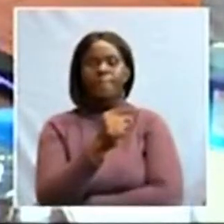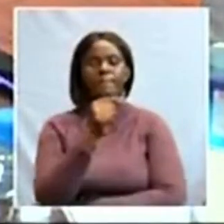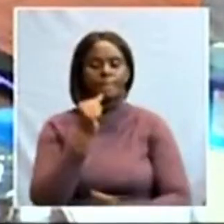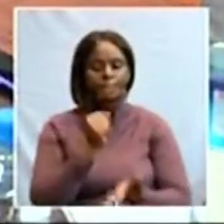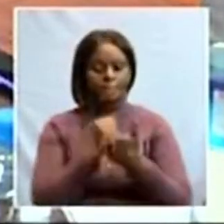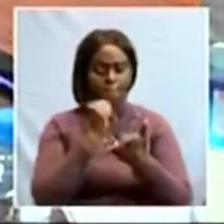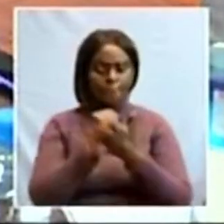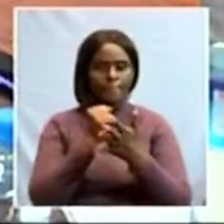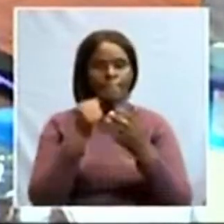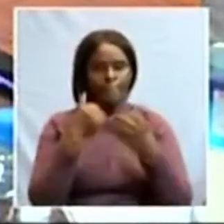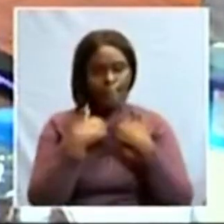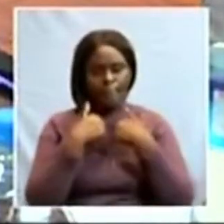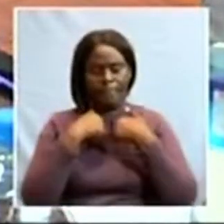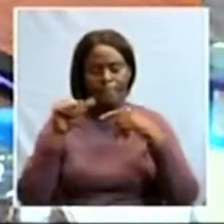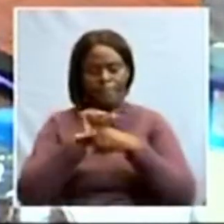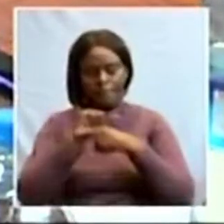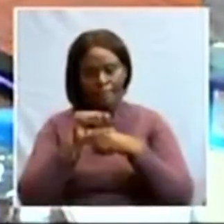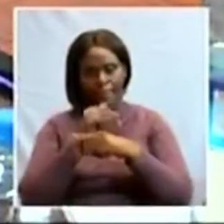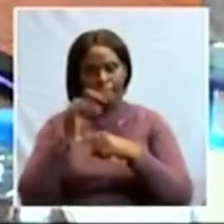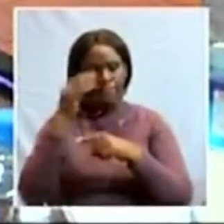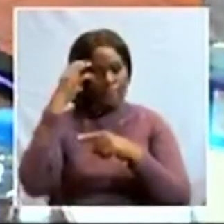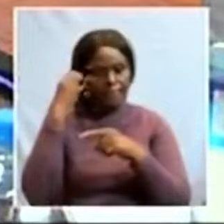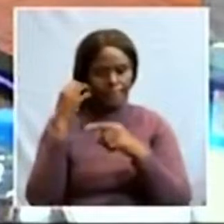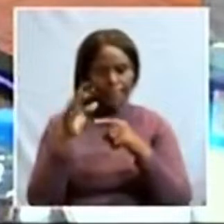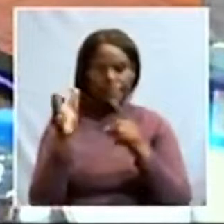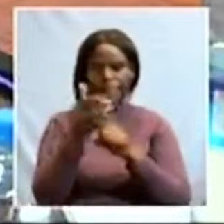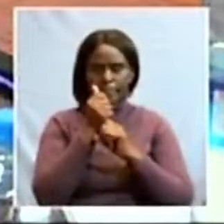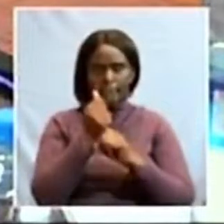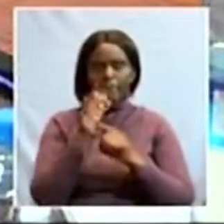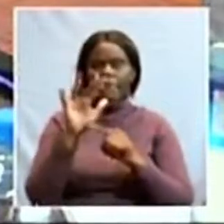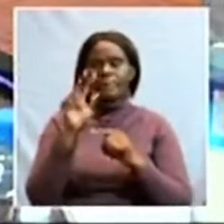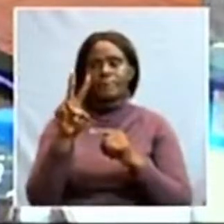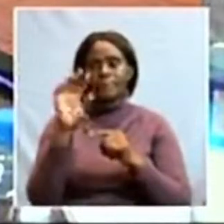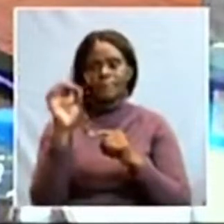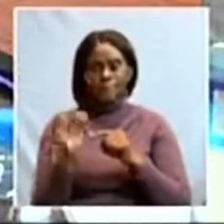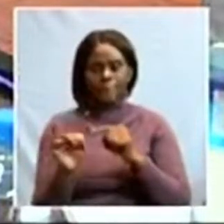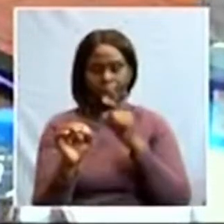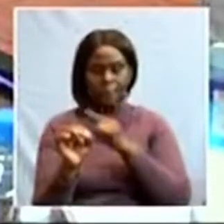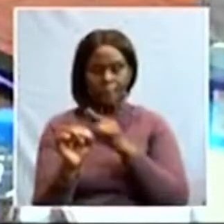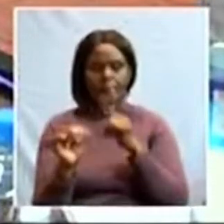Facilitate undertaking of training of officers. We achieved 52%,